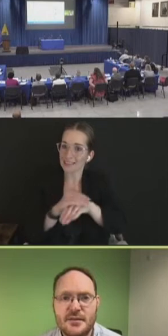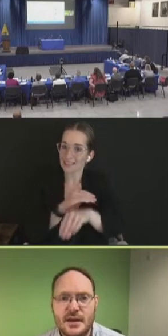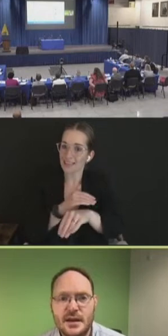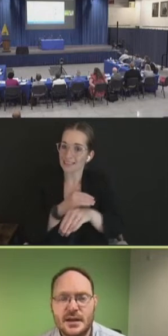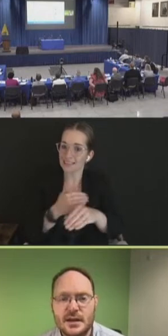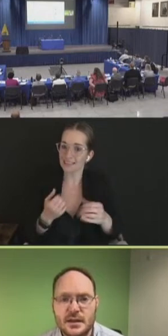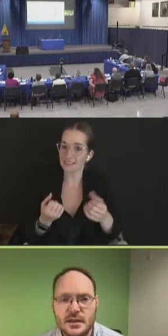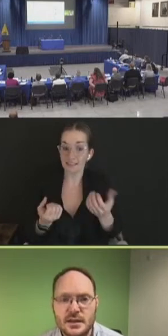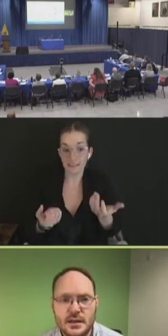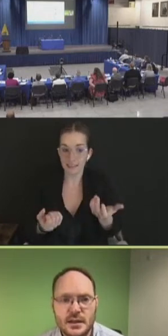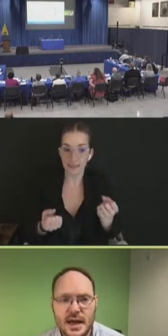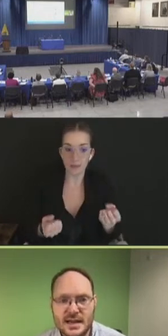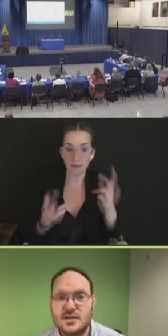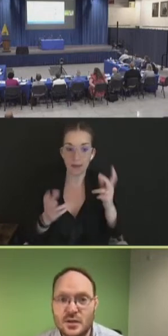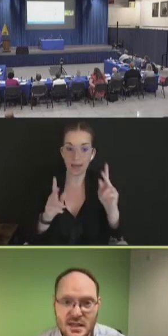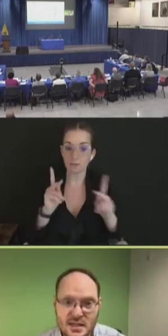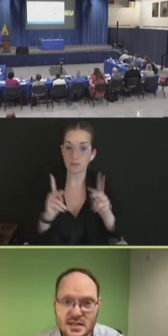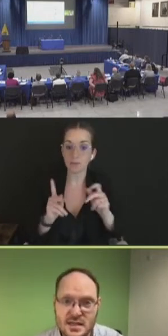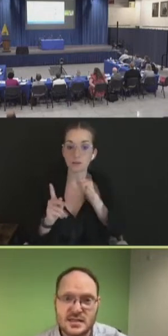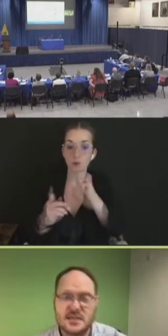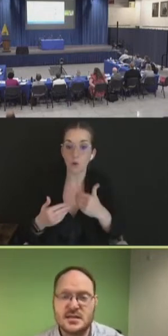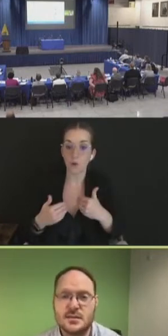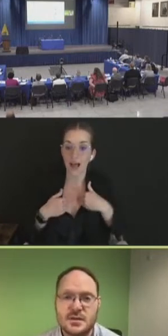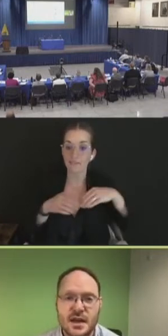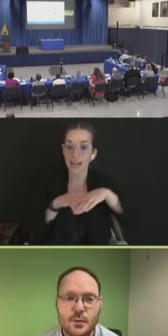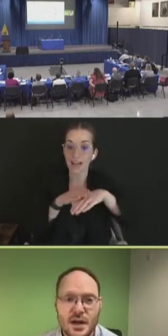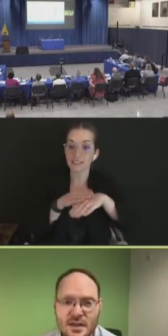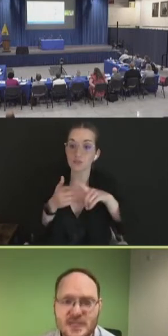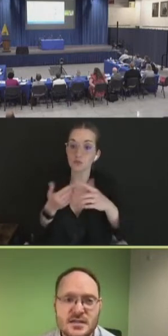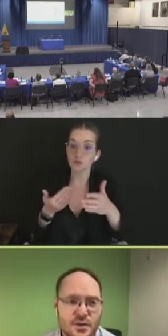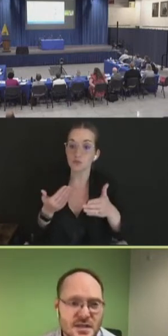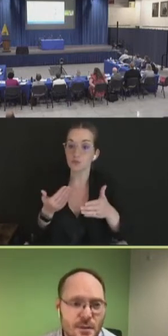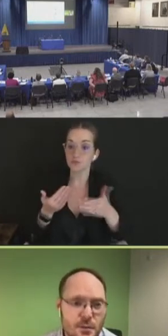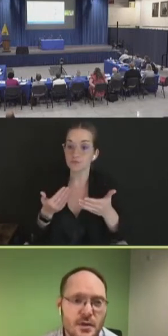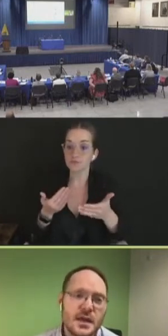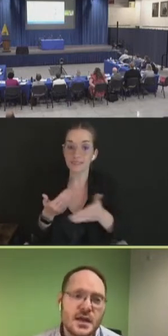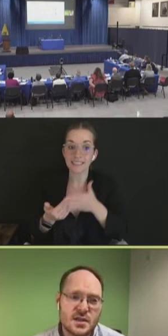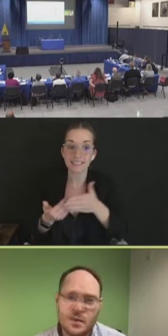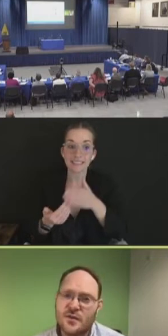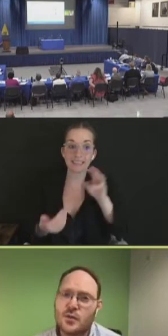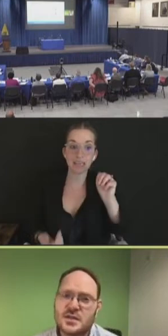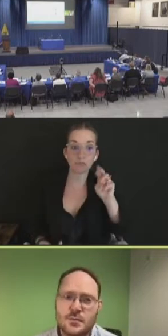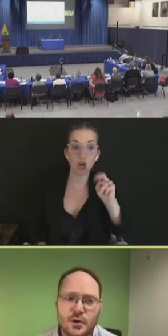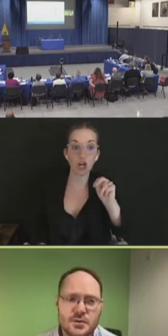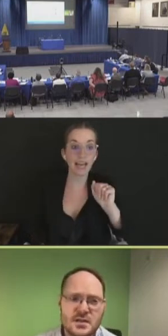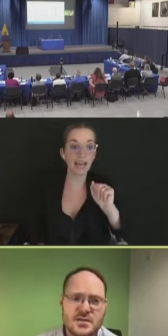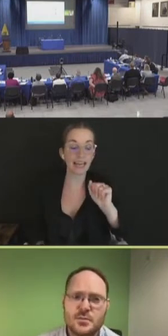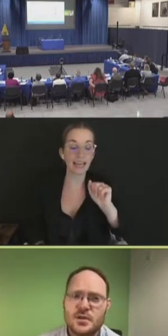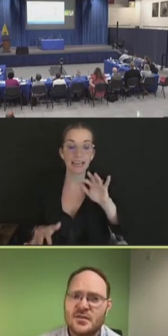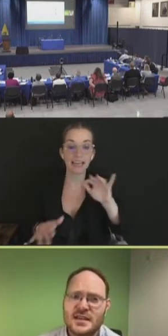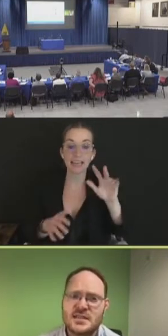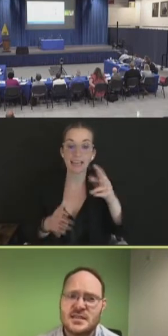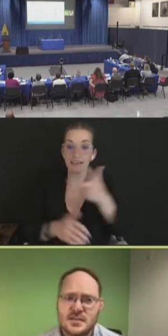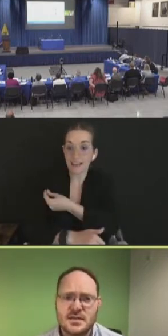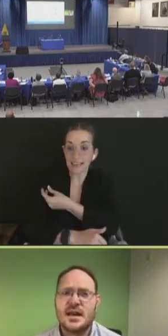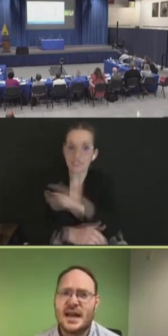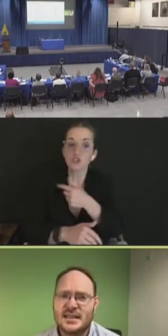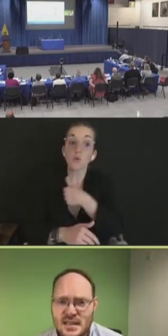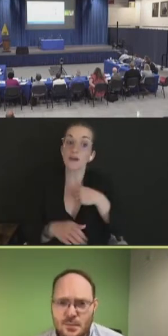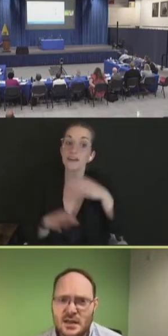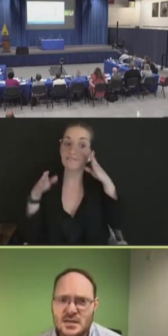have access to in an easy sense in terms of mRNA vaccines, for example. So we focused on protein subunit